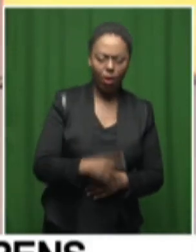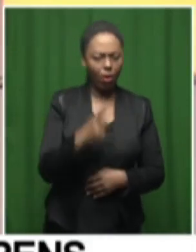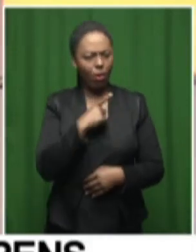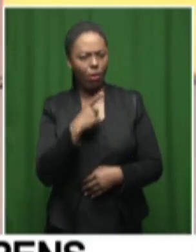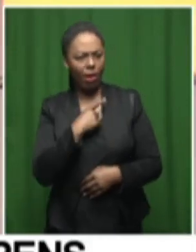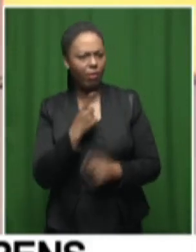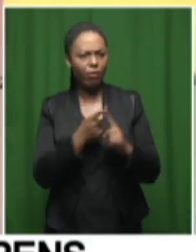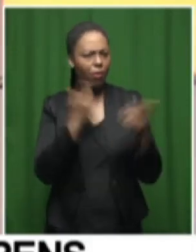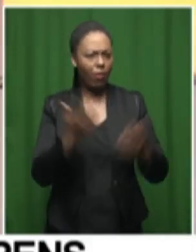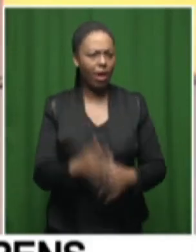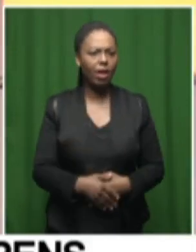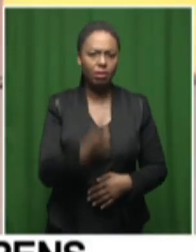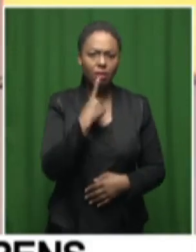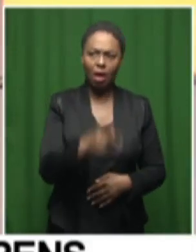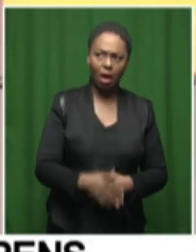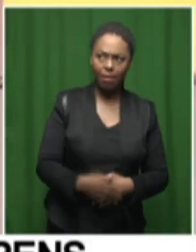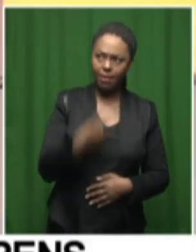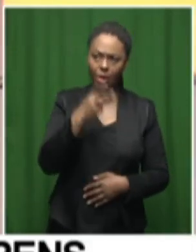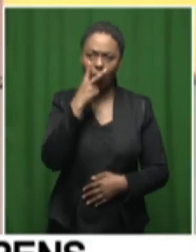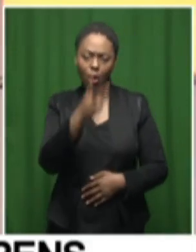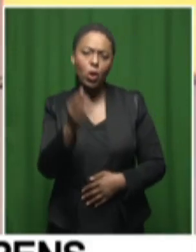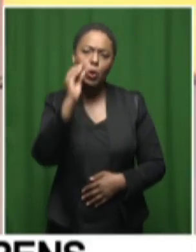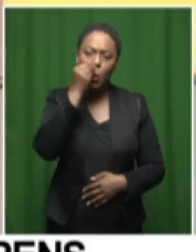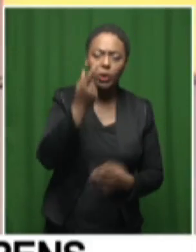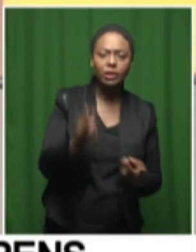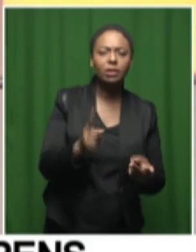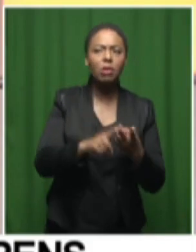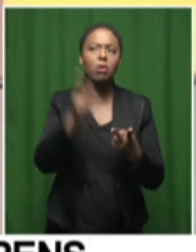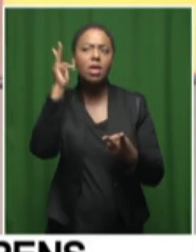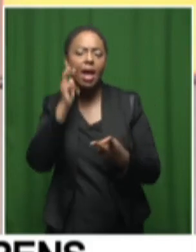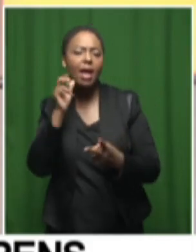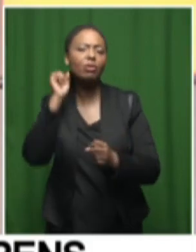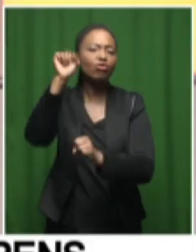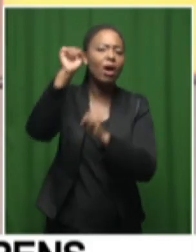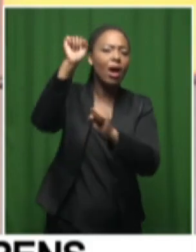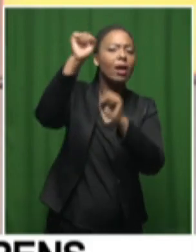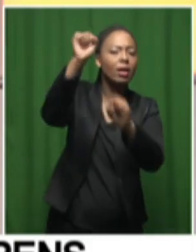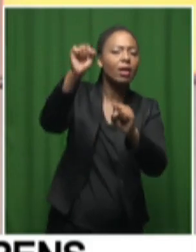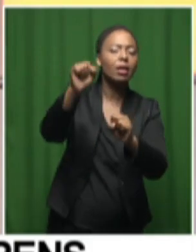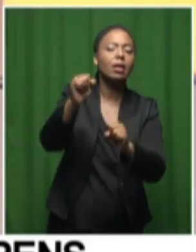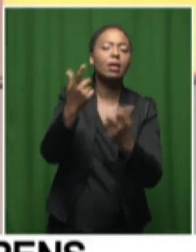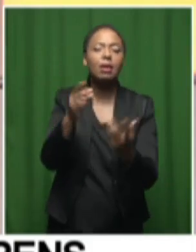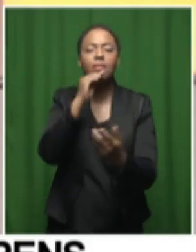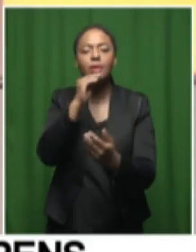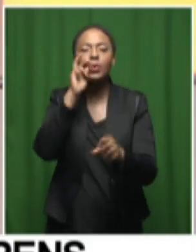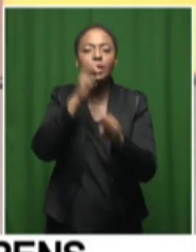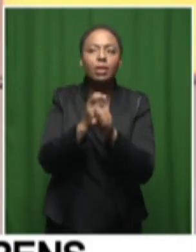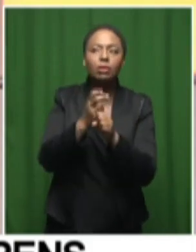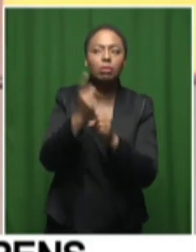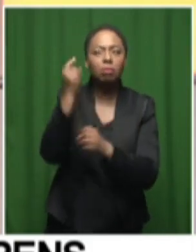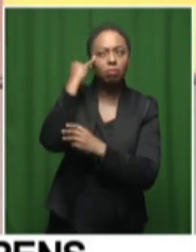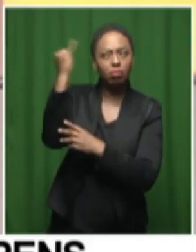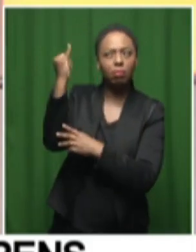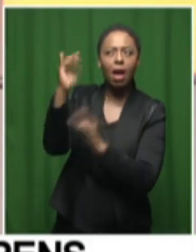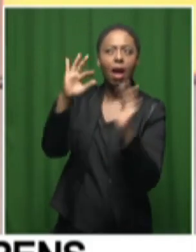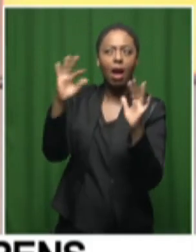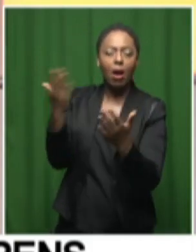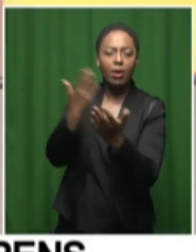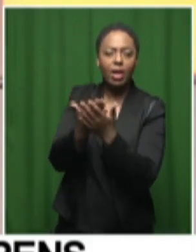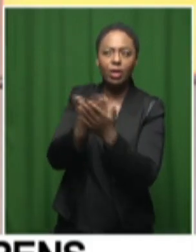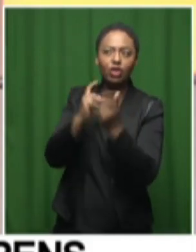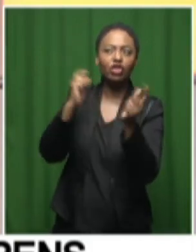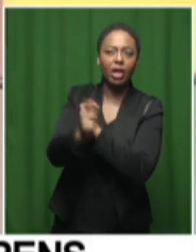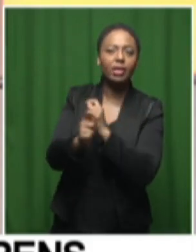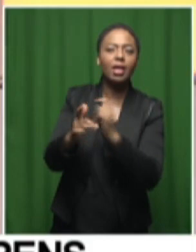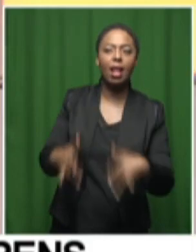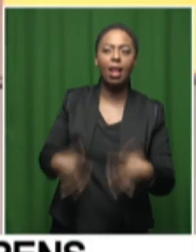watch the news, you hear about the strikes, you notice the differences, and then you need to create agency for yourself and say, how do I become the change I want